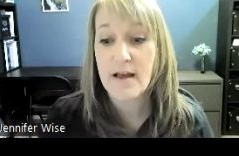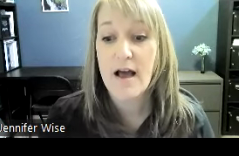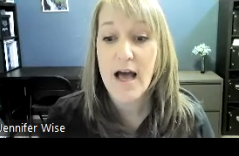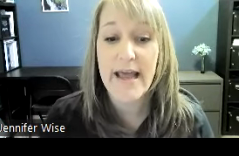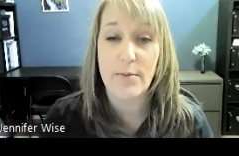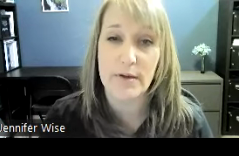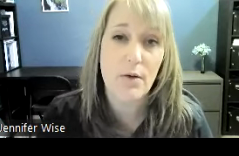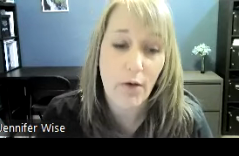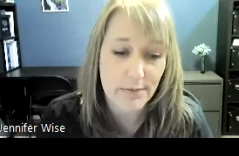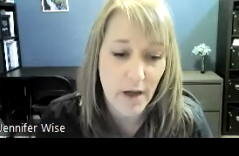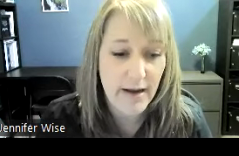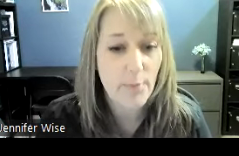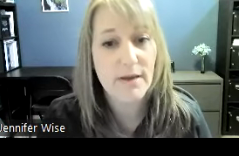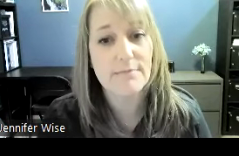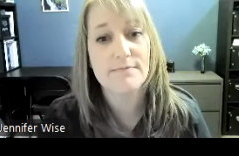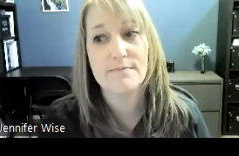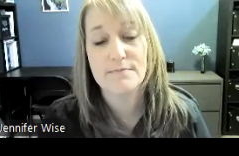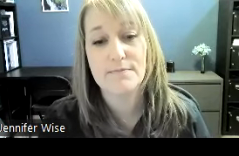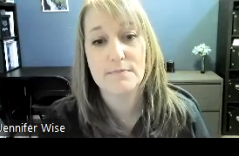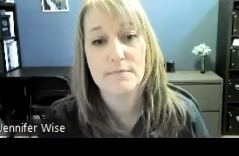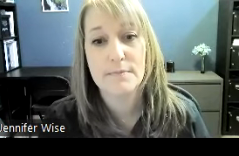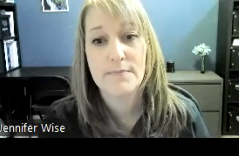of unhappy or not happy.